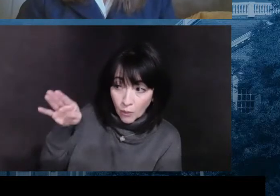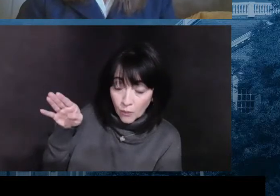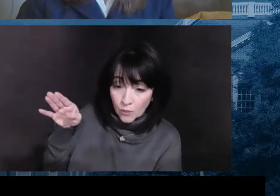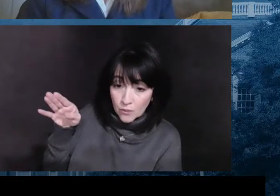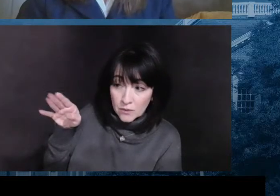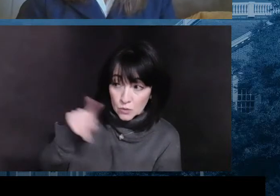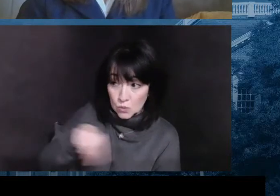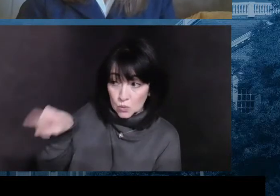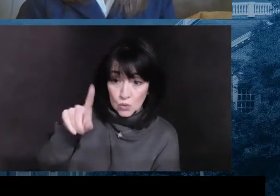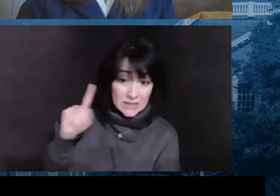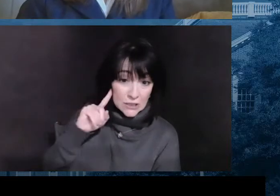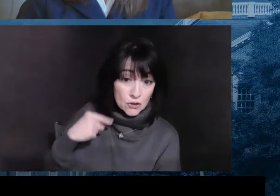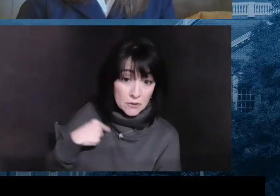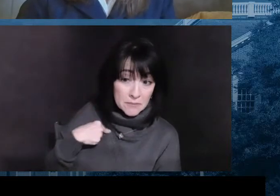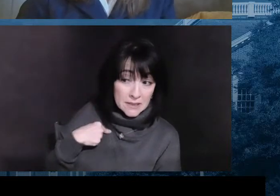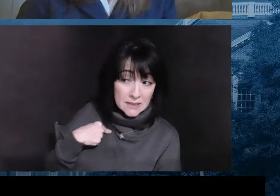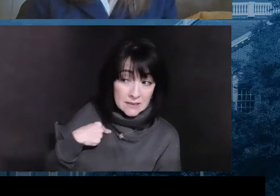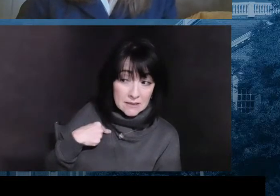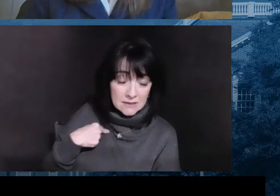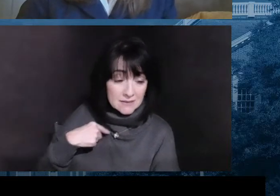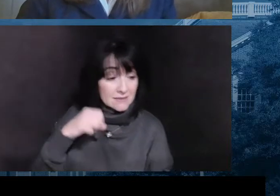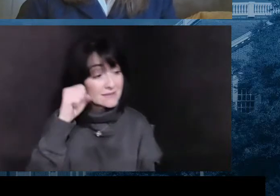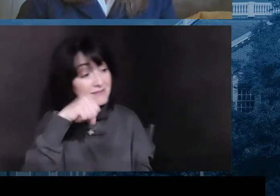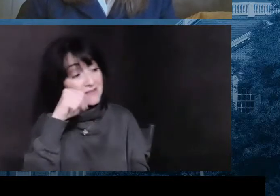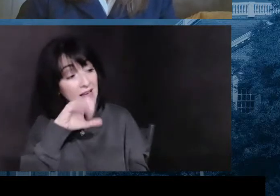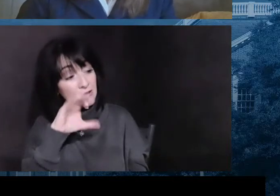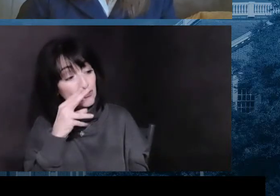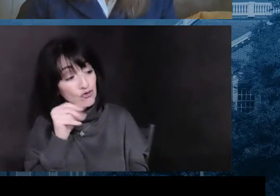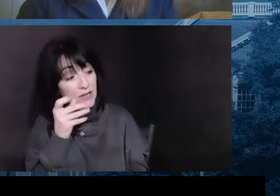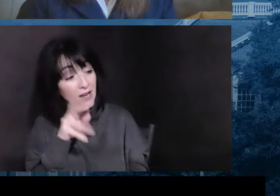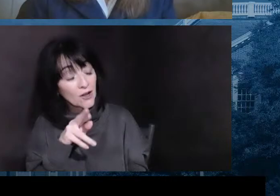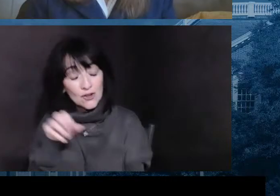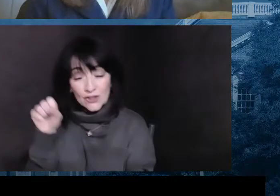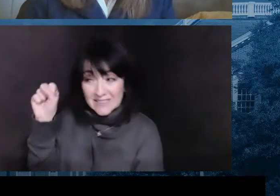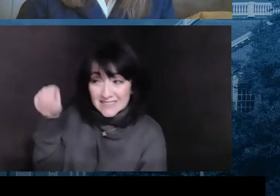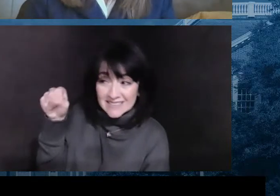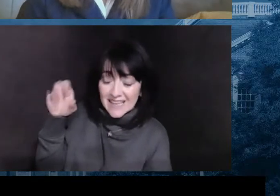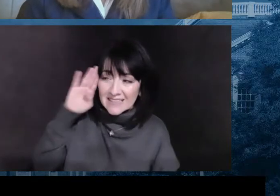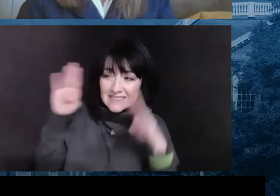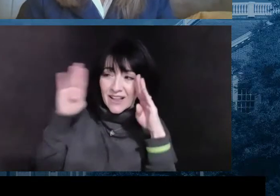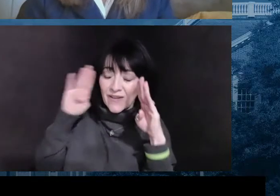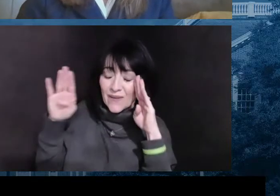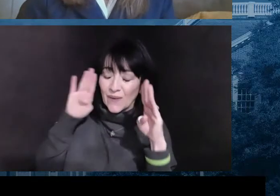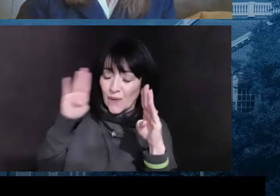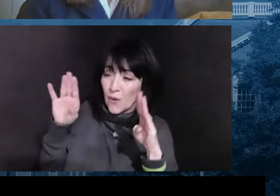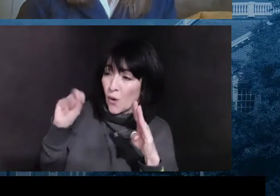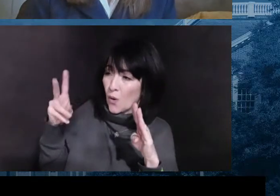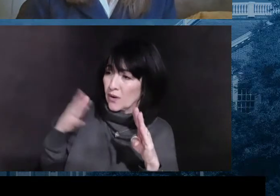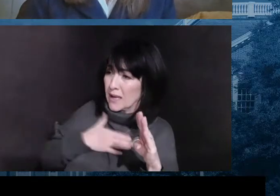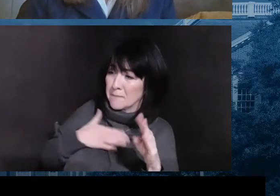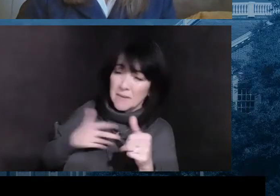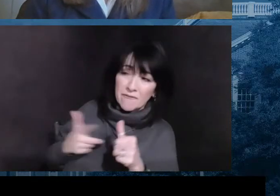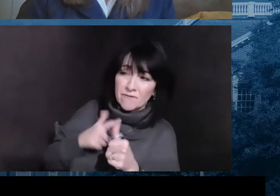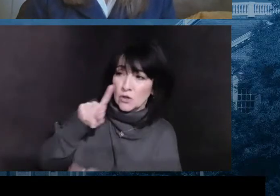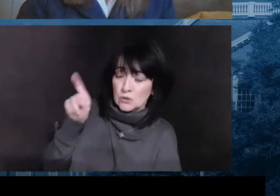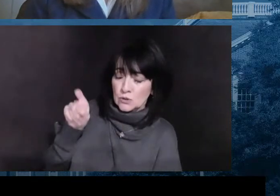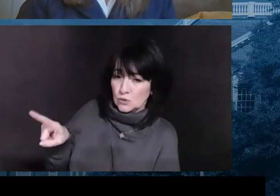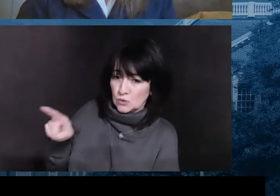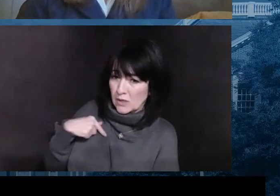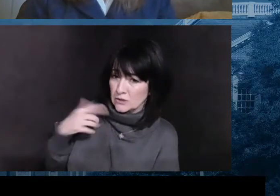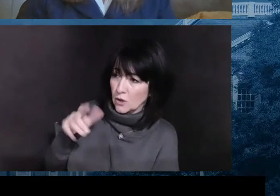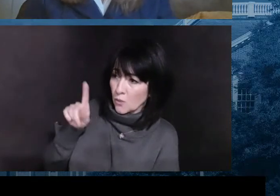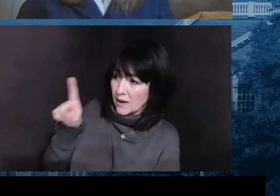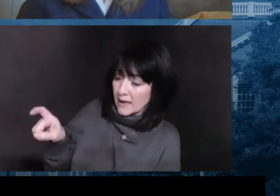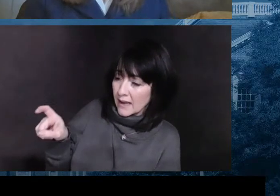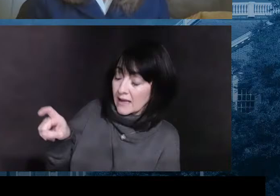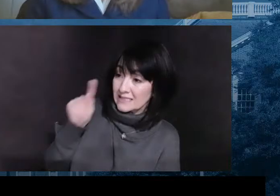Can you guys hear me? Yeah. Is that Chandler? Yes. Yes. Hi, everyone. So my first question is, so